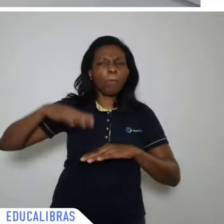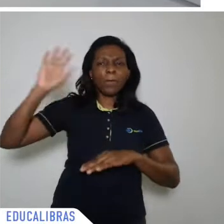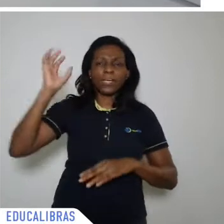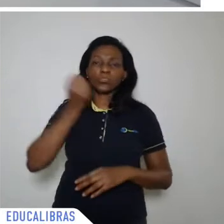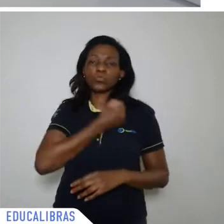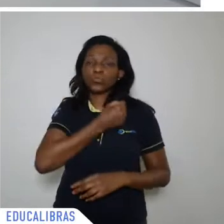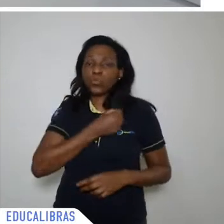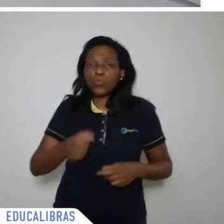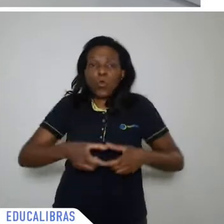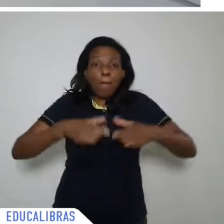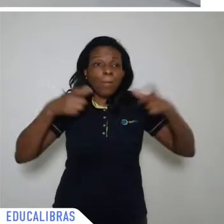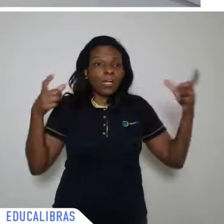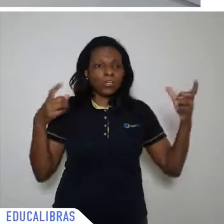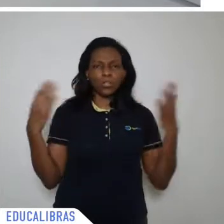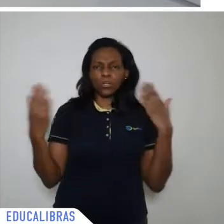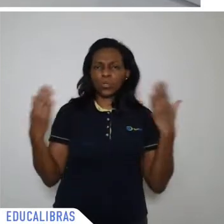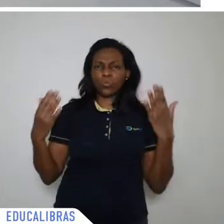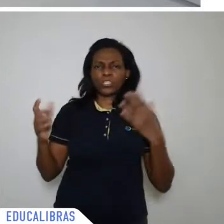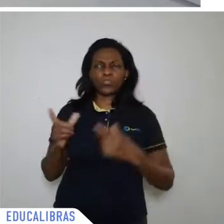victims than the armed